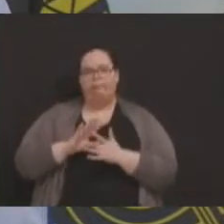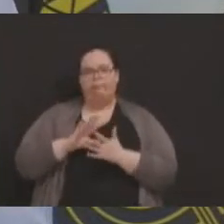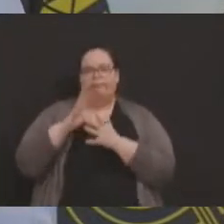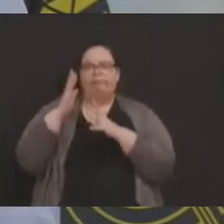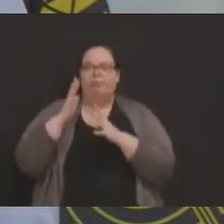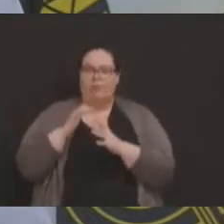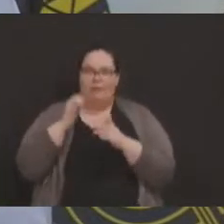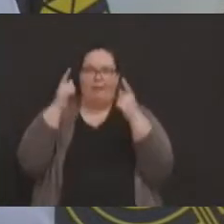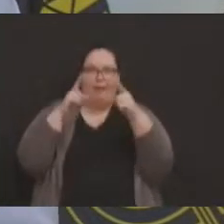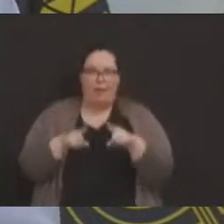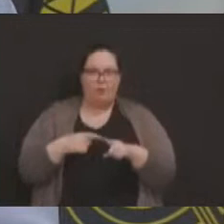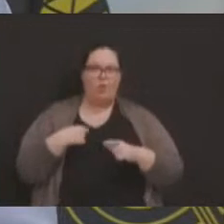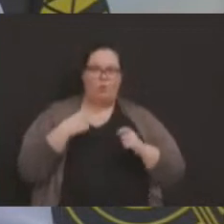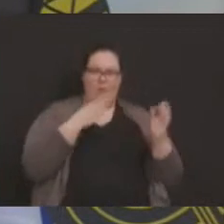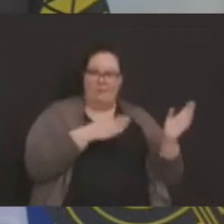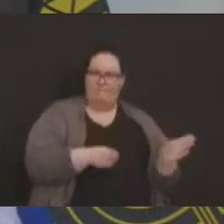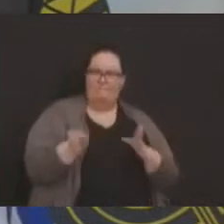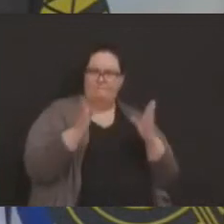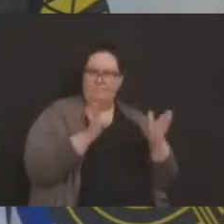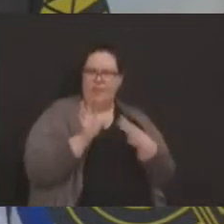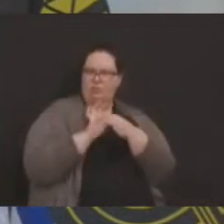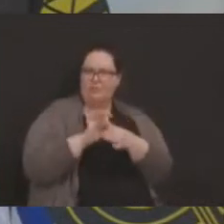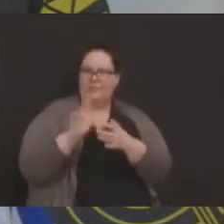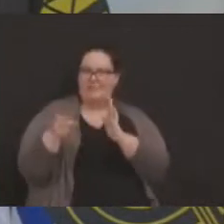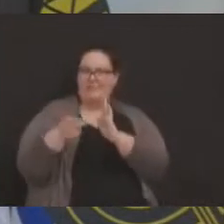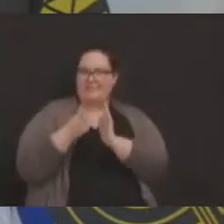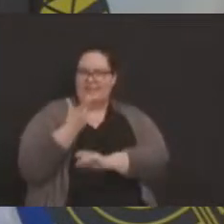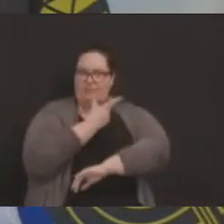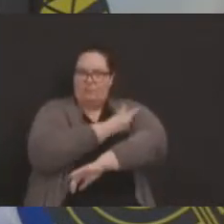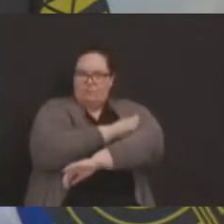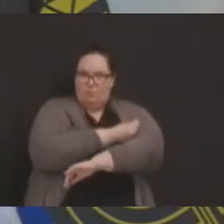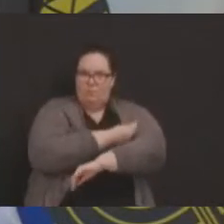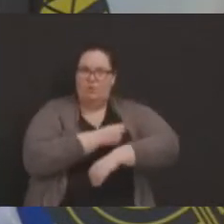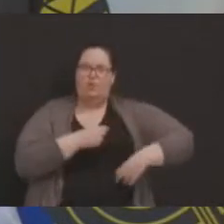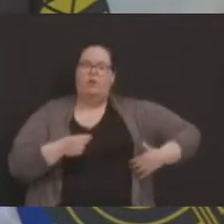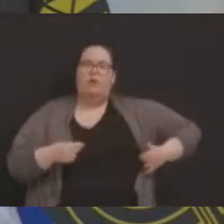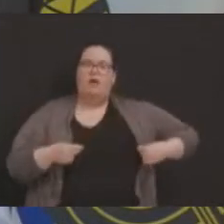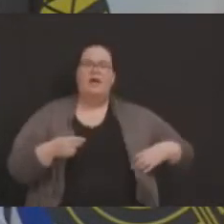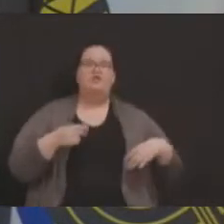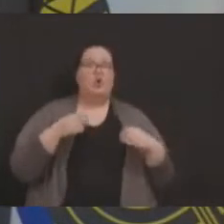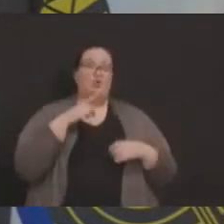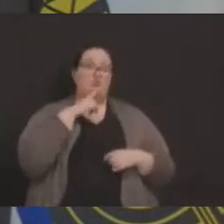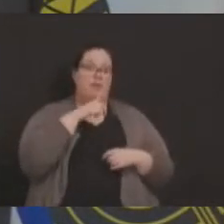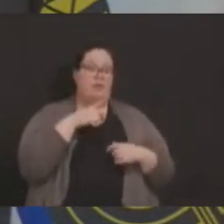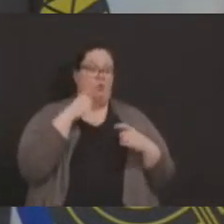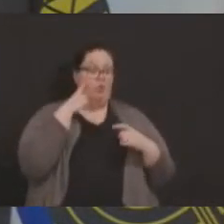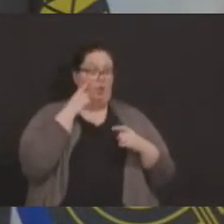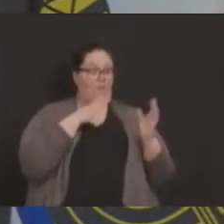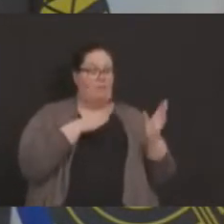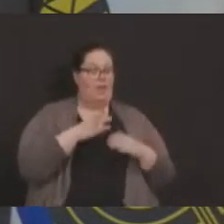to administer a first dose of Pfizer are, sorry, I said that already.